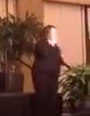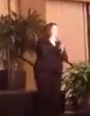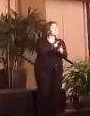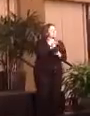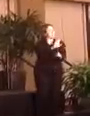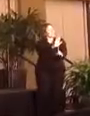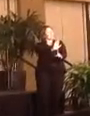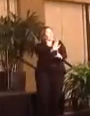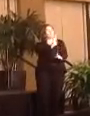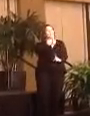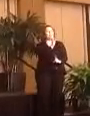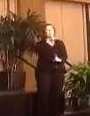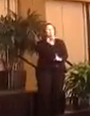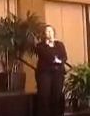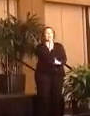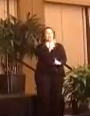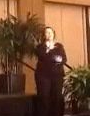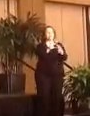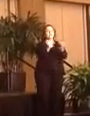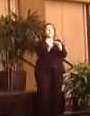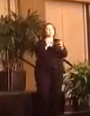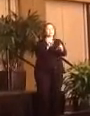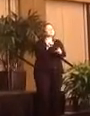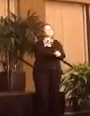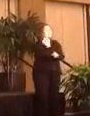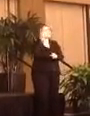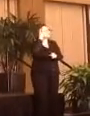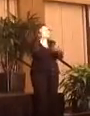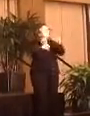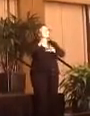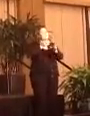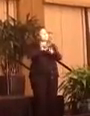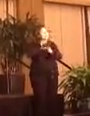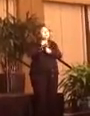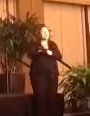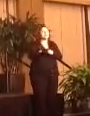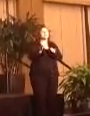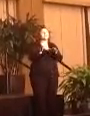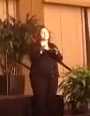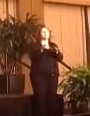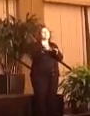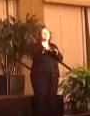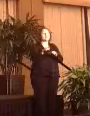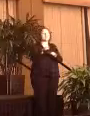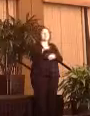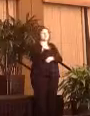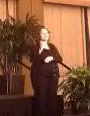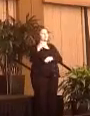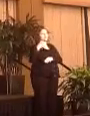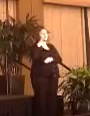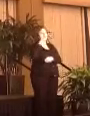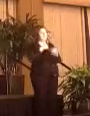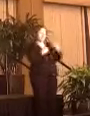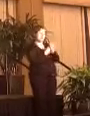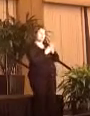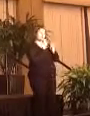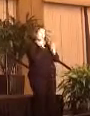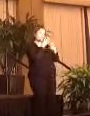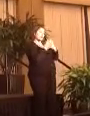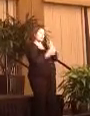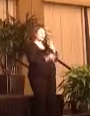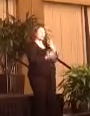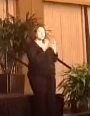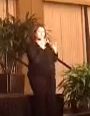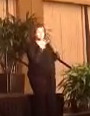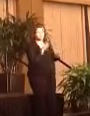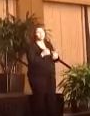posted. Brandon is a political science major, network engineering, co-chair of Advocates for Choice, and most